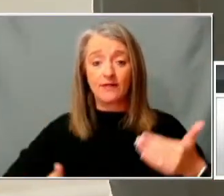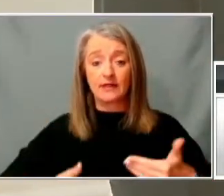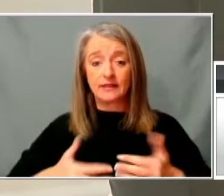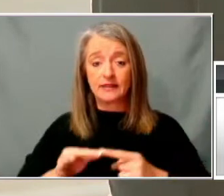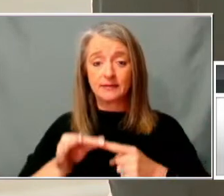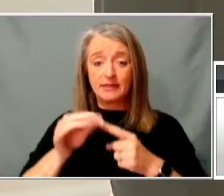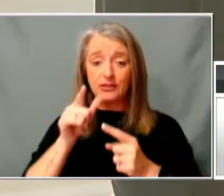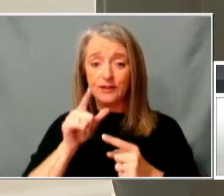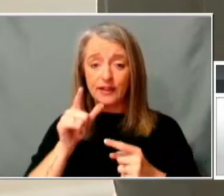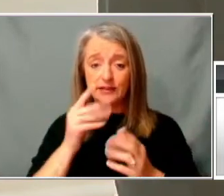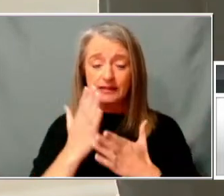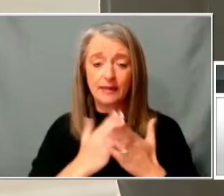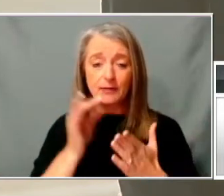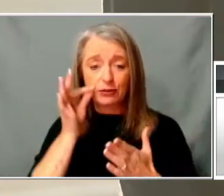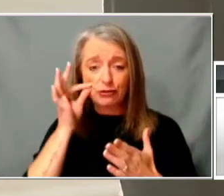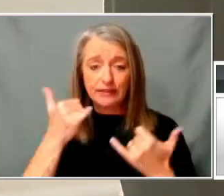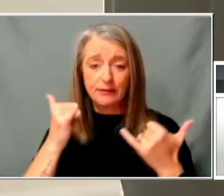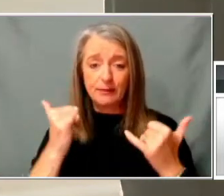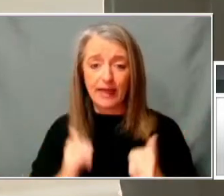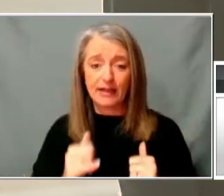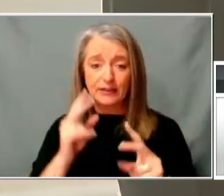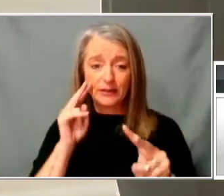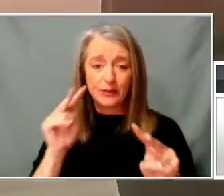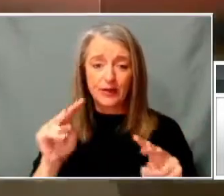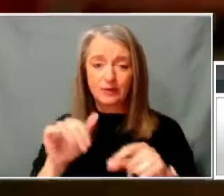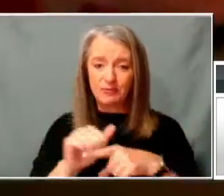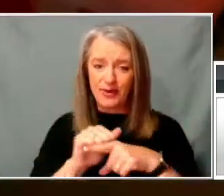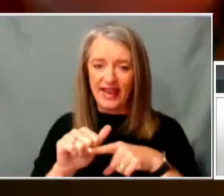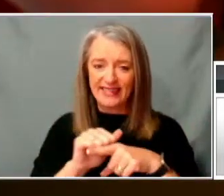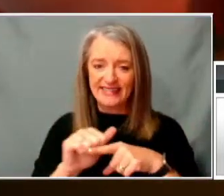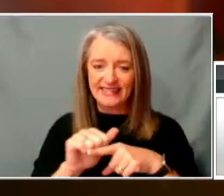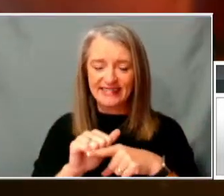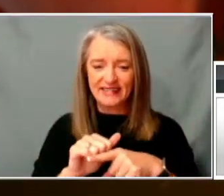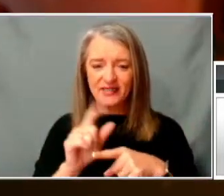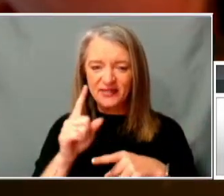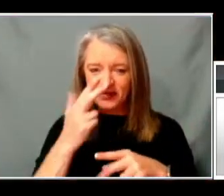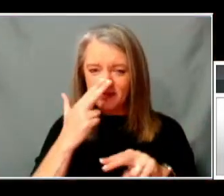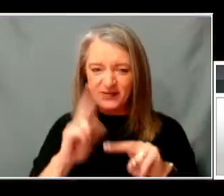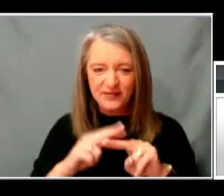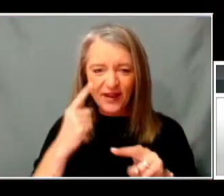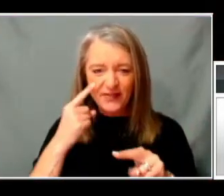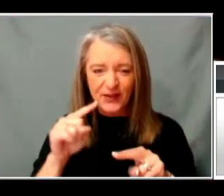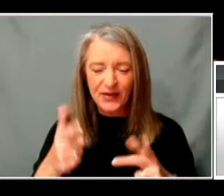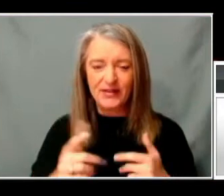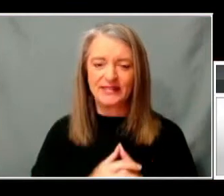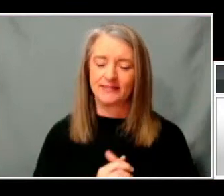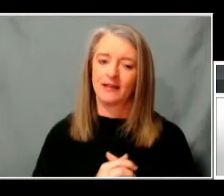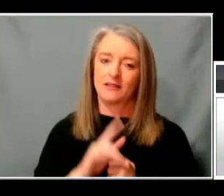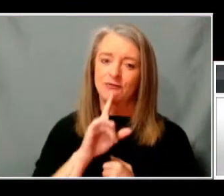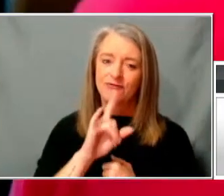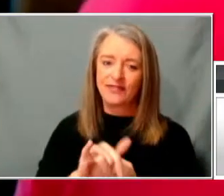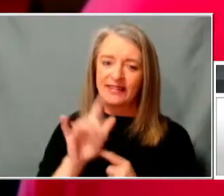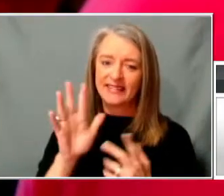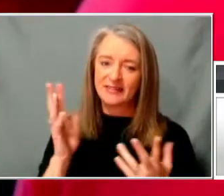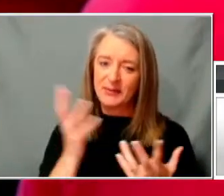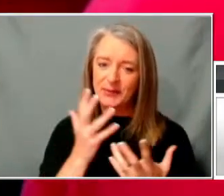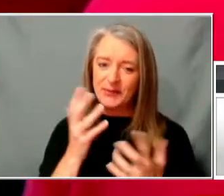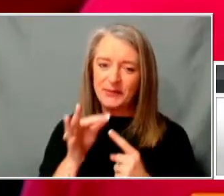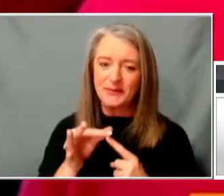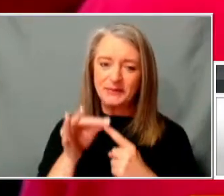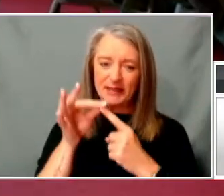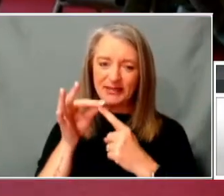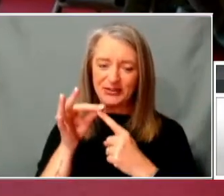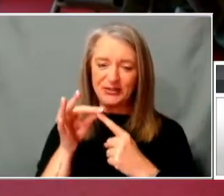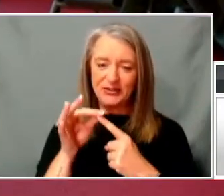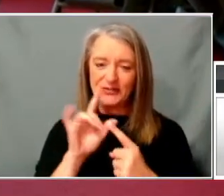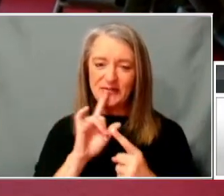Chiefs players. You got to watch a preseason practice. Yes. What was that fun experience like? Oh my gosh, that was so special. I was so grateful